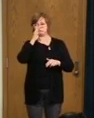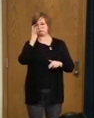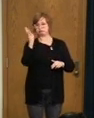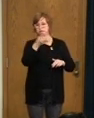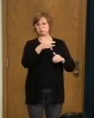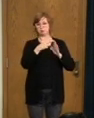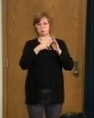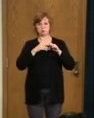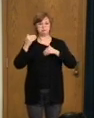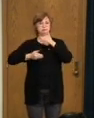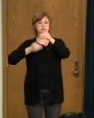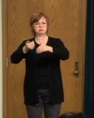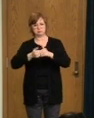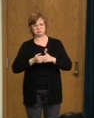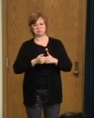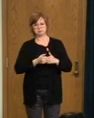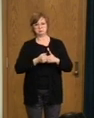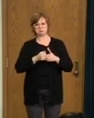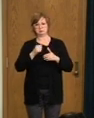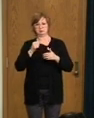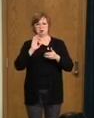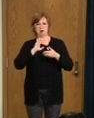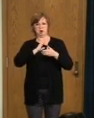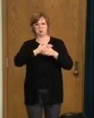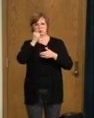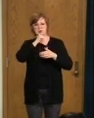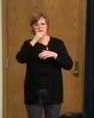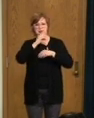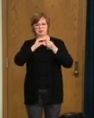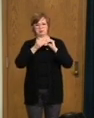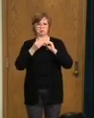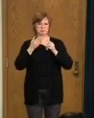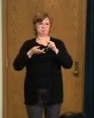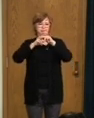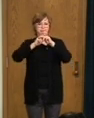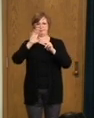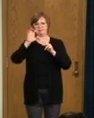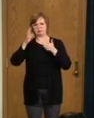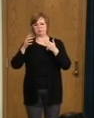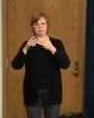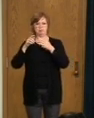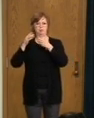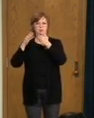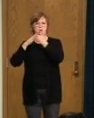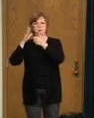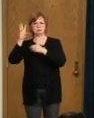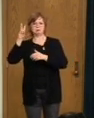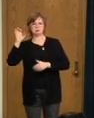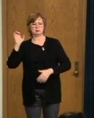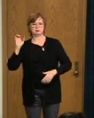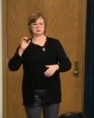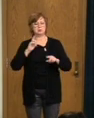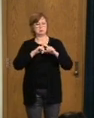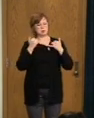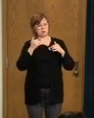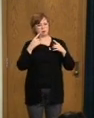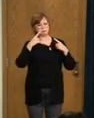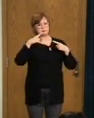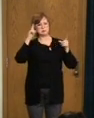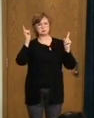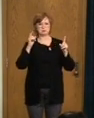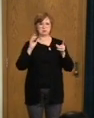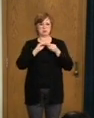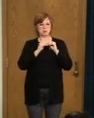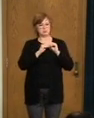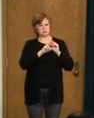27th. So I think the measures have been successful, and but we do need to push our numbers down even more. We